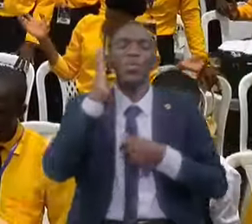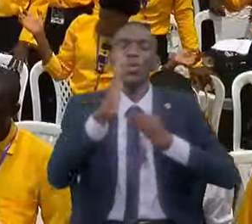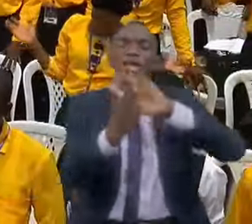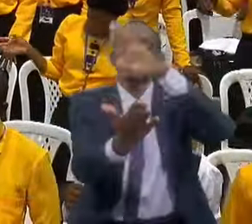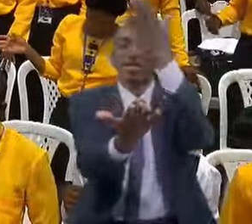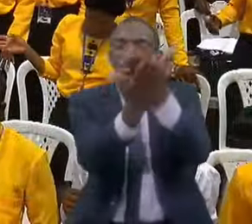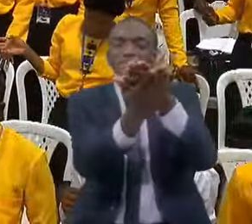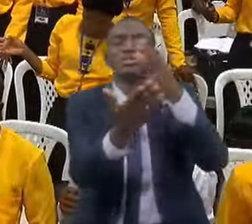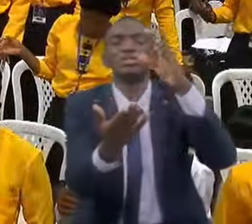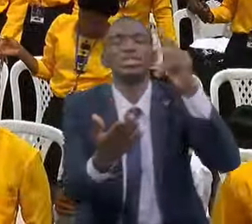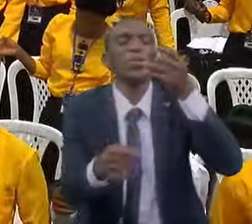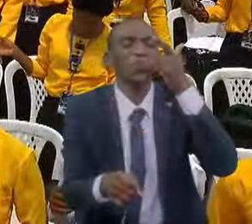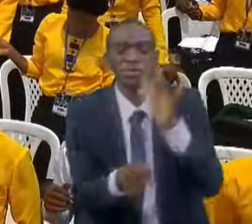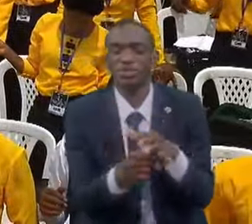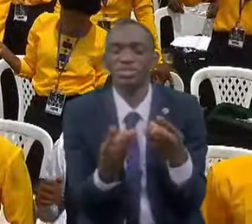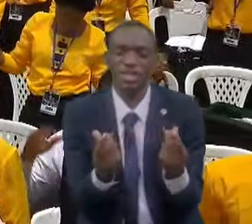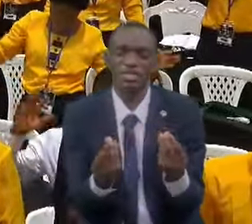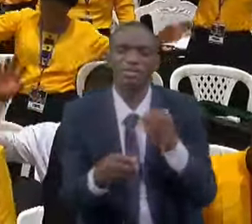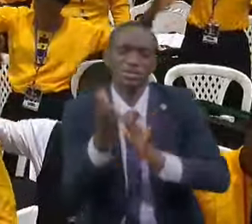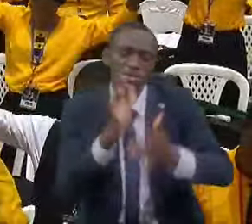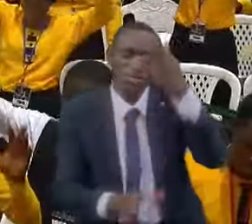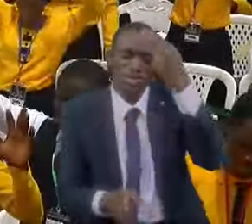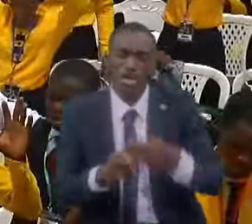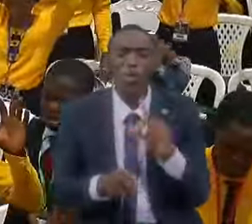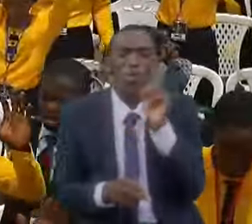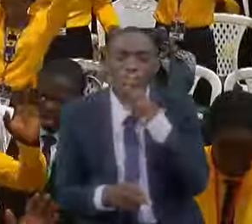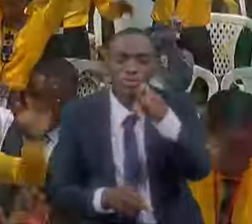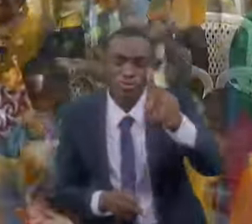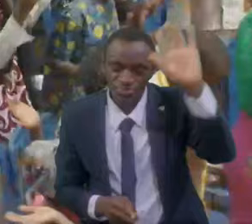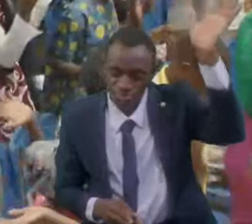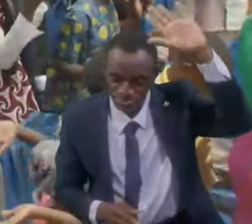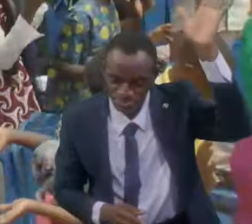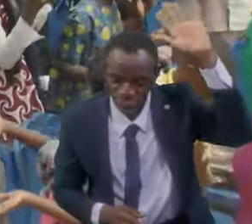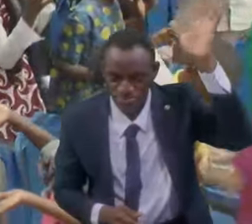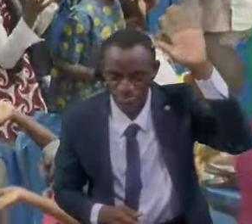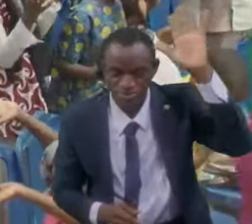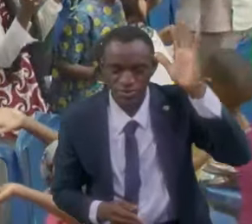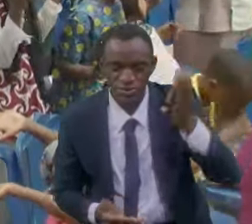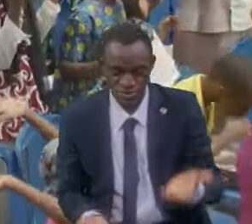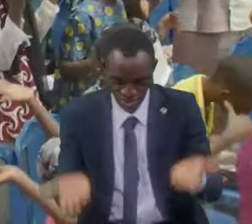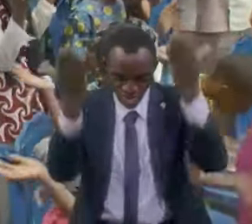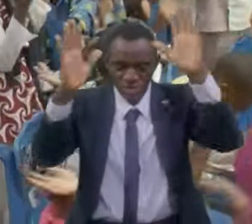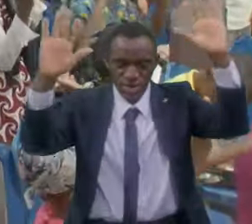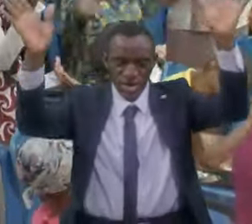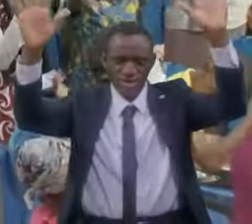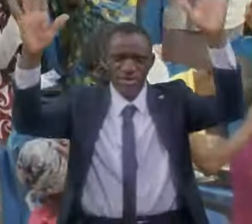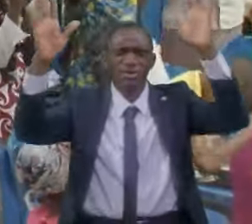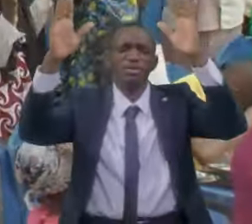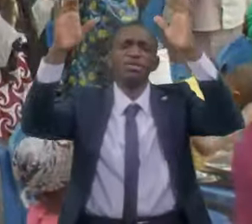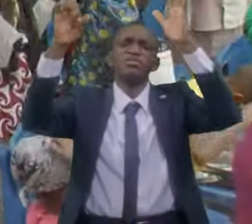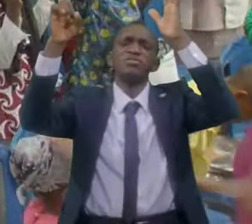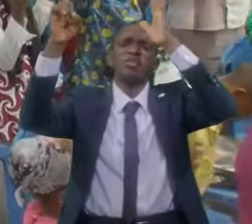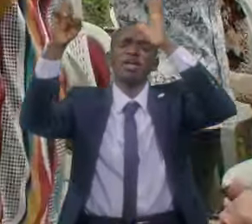land. Yeah. Where is he there? Or is she there? Why don't you raise up your hand? Father,